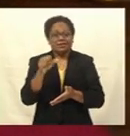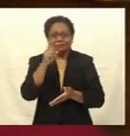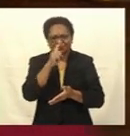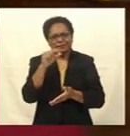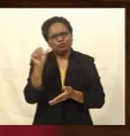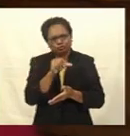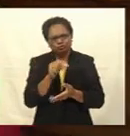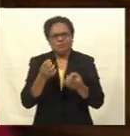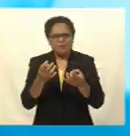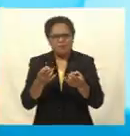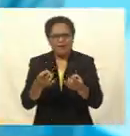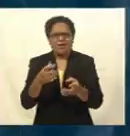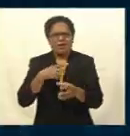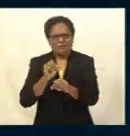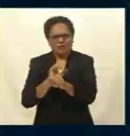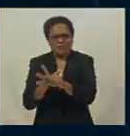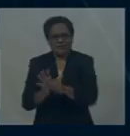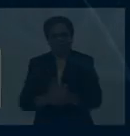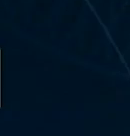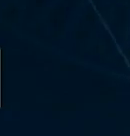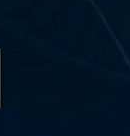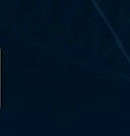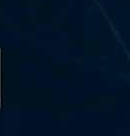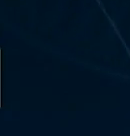the COVID-19.